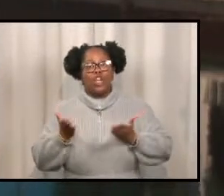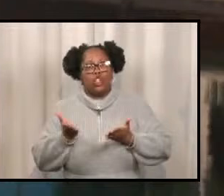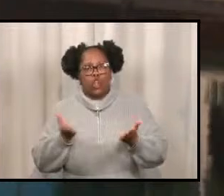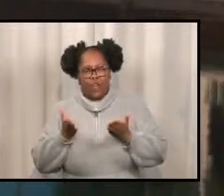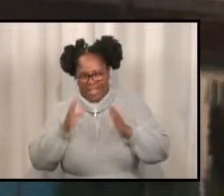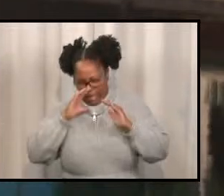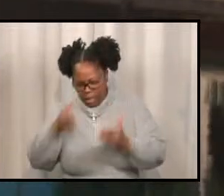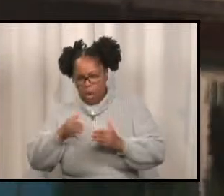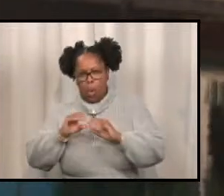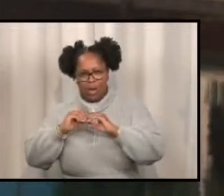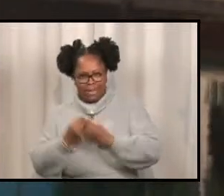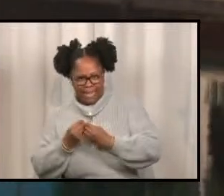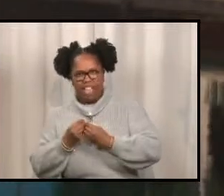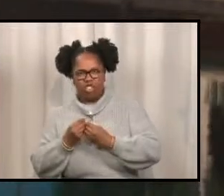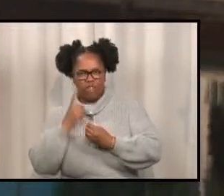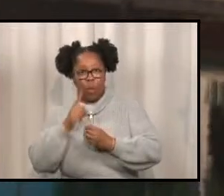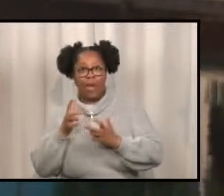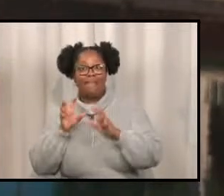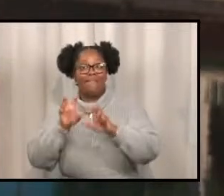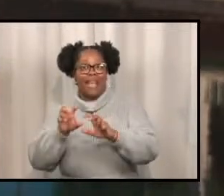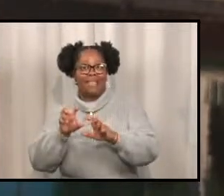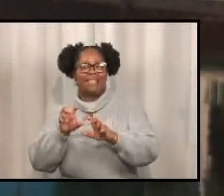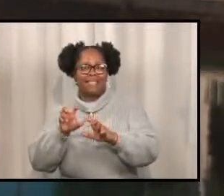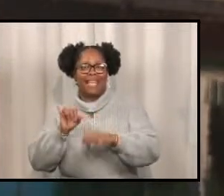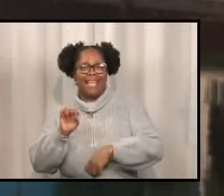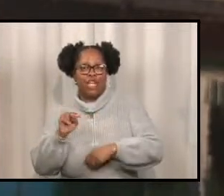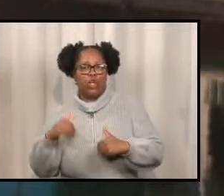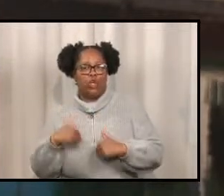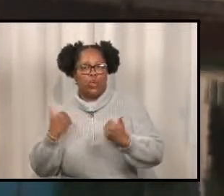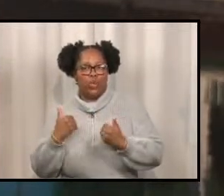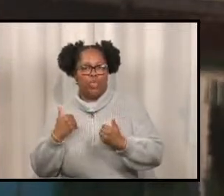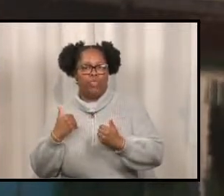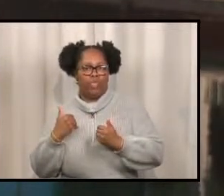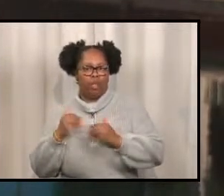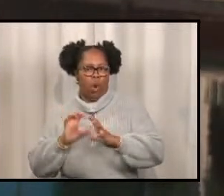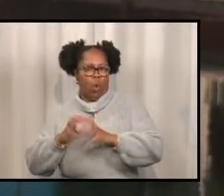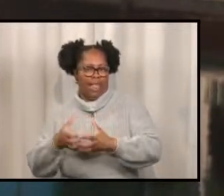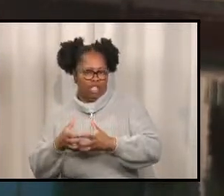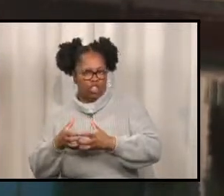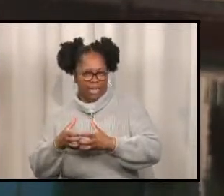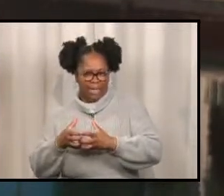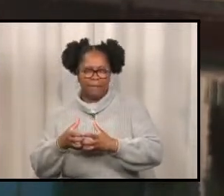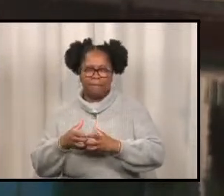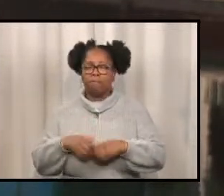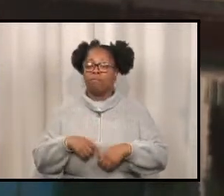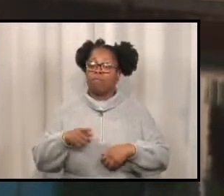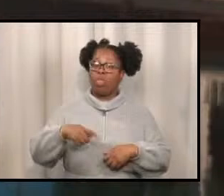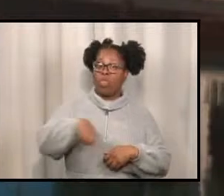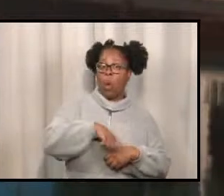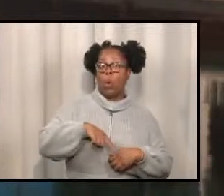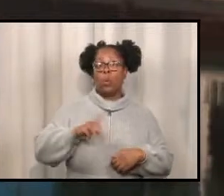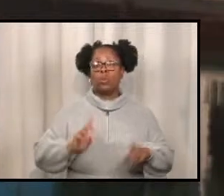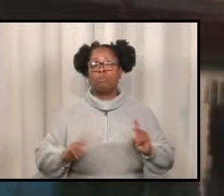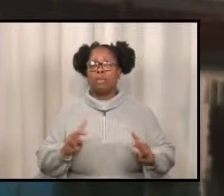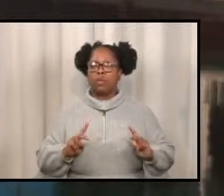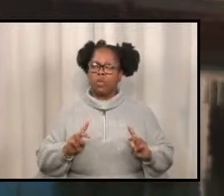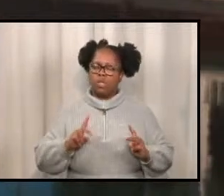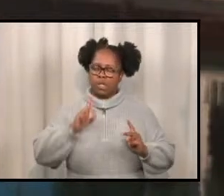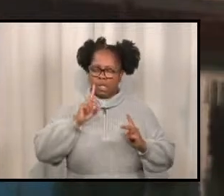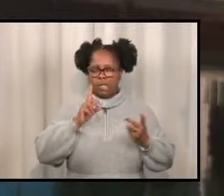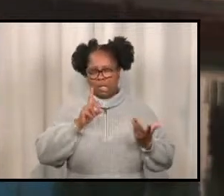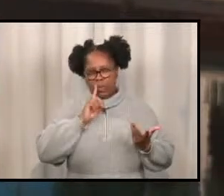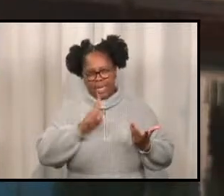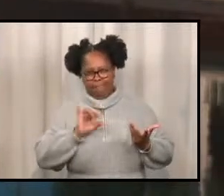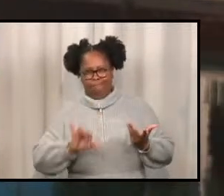were part of the Investing Youth campaign. That's right. Investing Youth Coalition, to be more specific. Those group of folks really identified the need